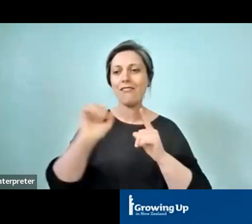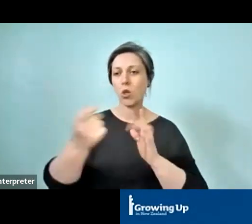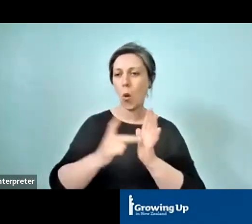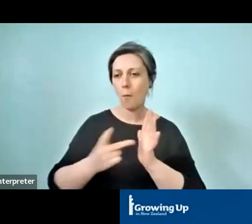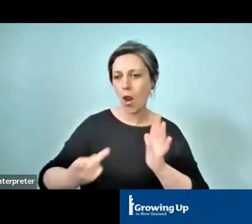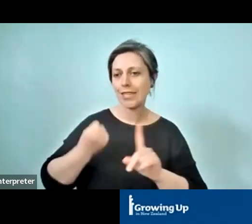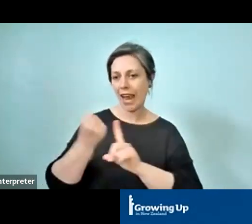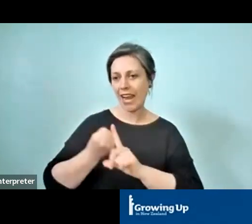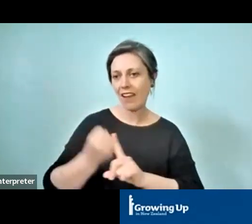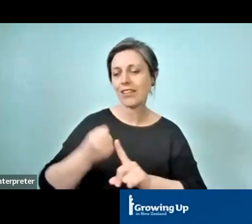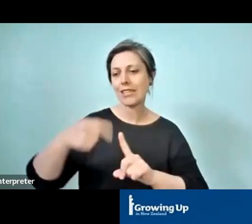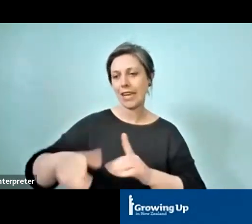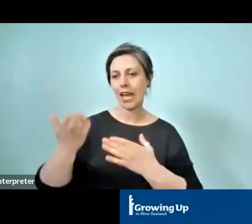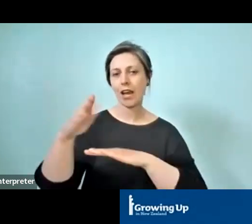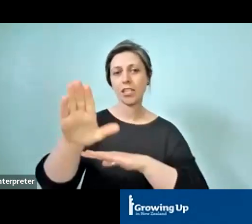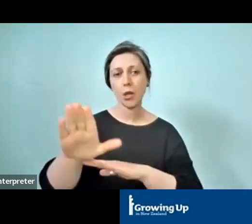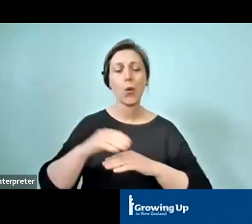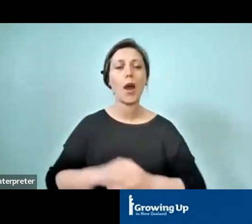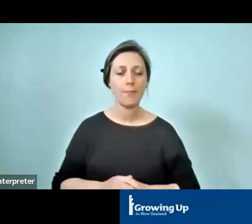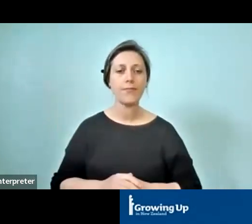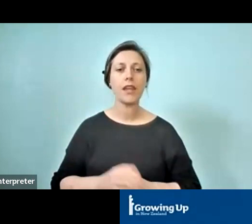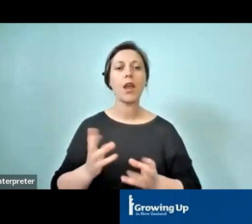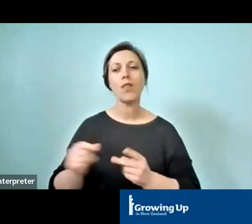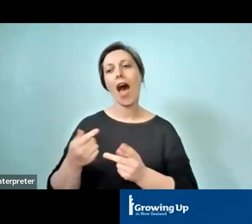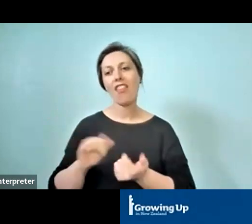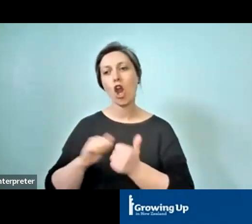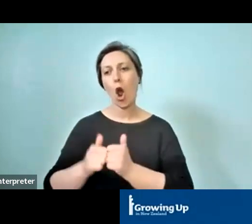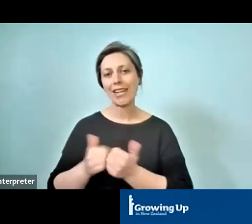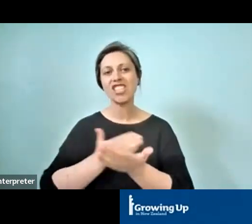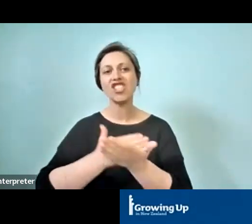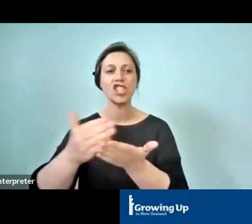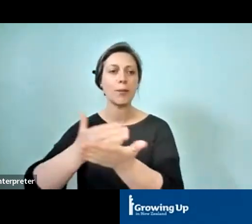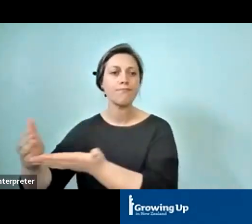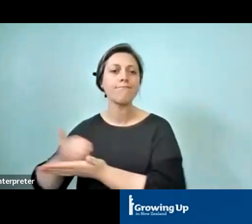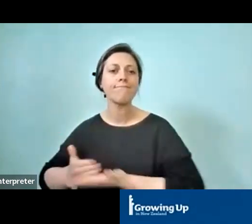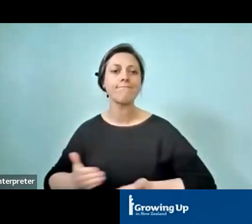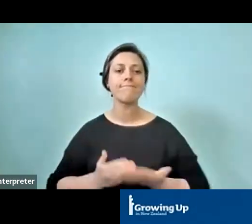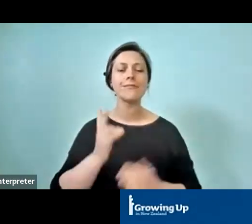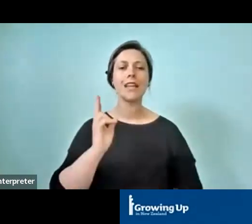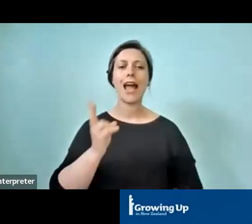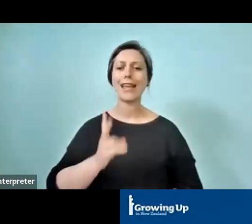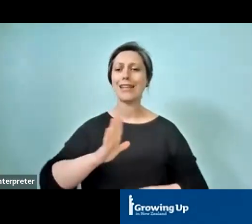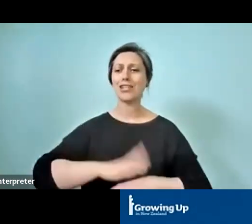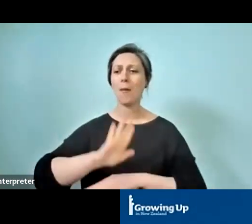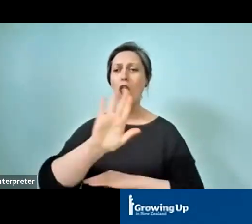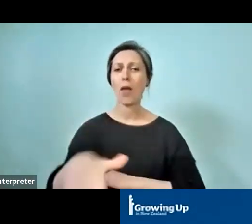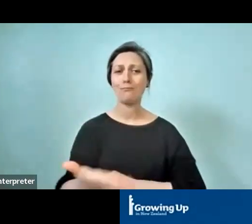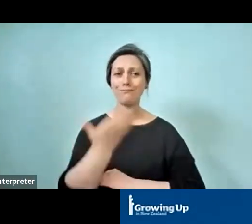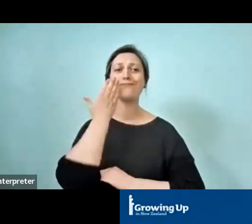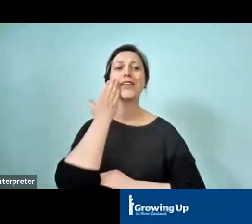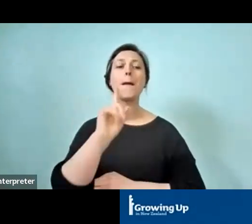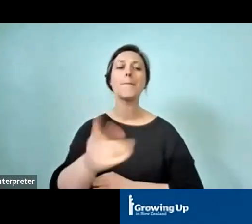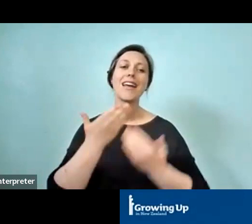advocacy here in Aotearoa and with your other colleagues. So once again, we're right over time, but I just want to thank you all for